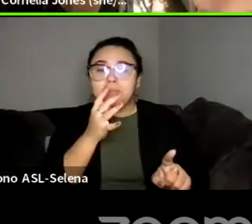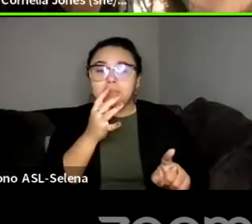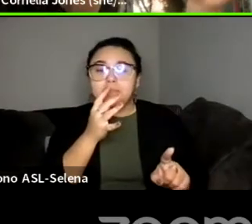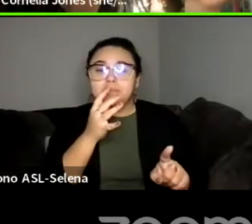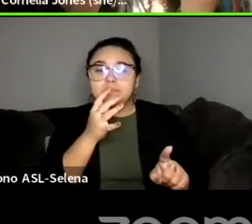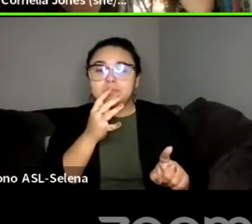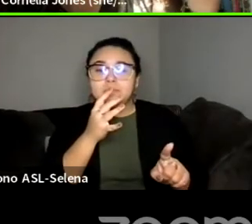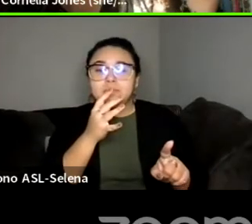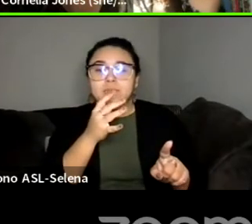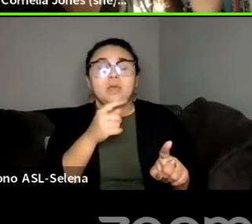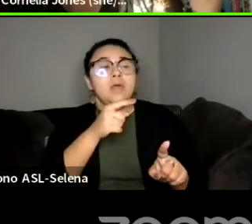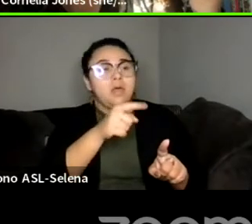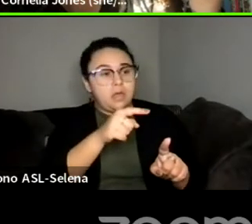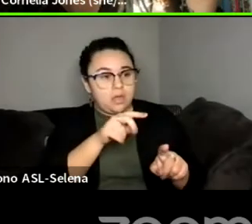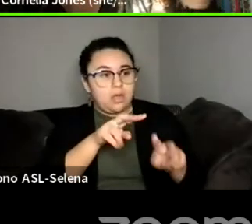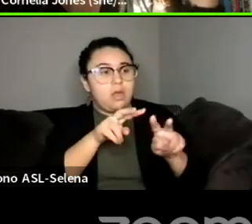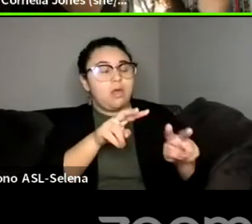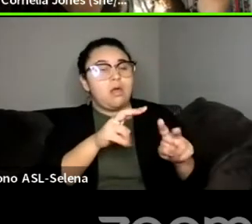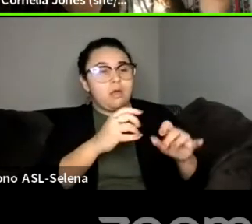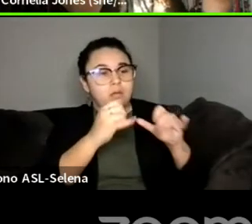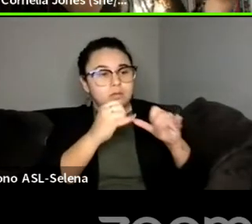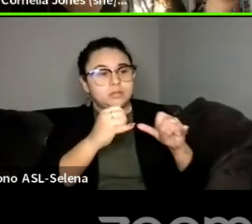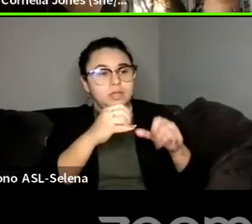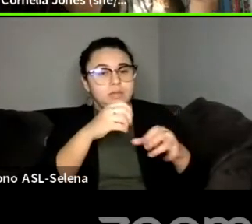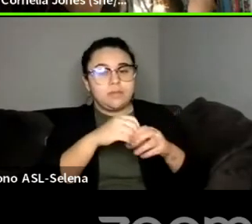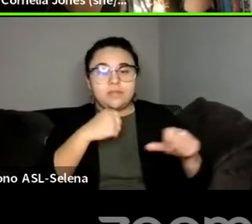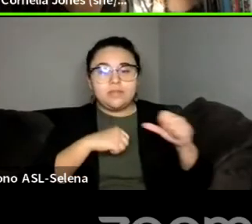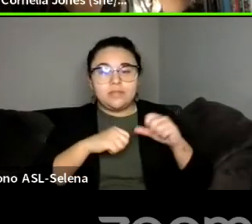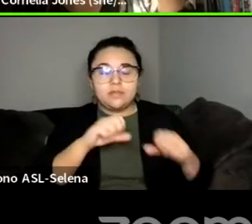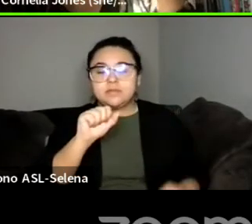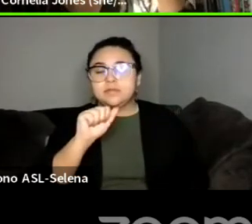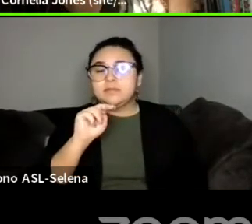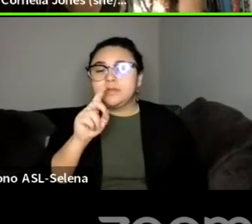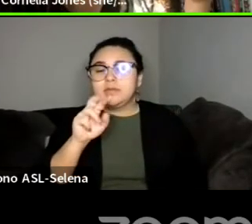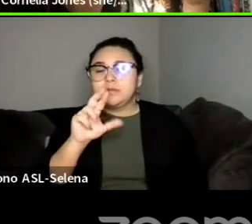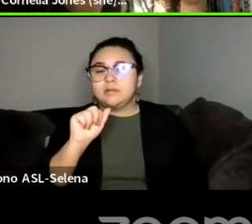theater, Sandra Daly Sharif,